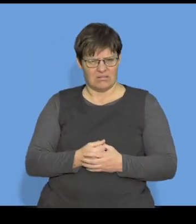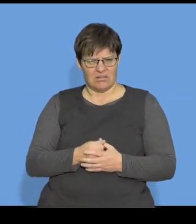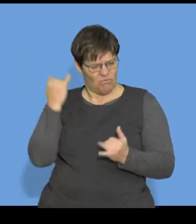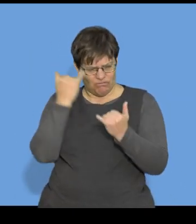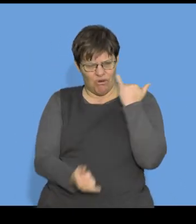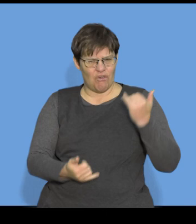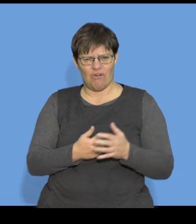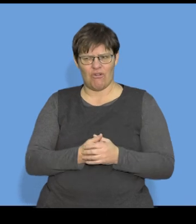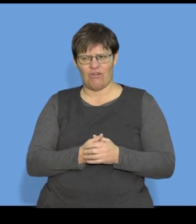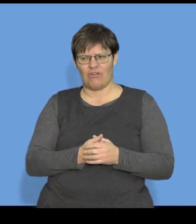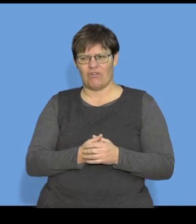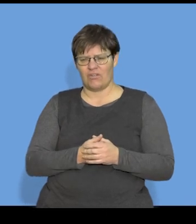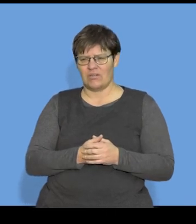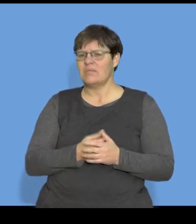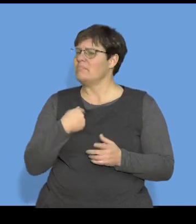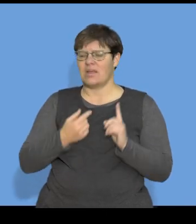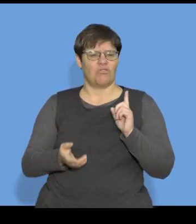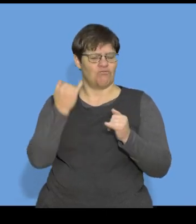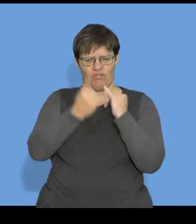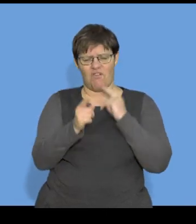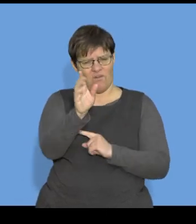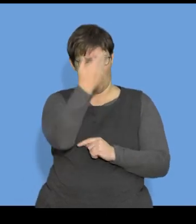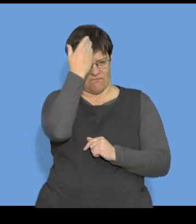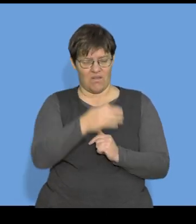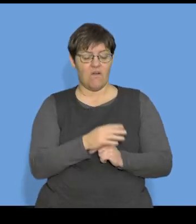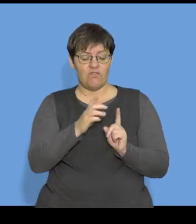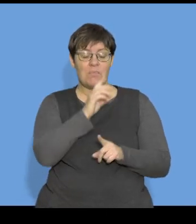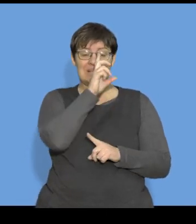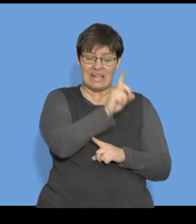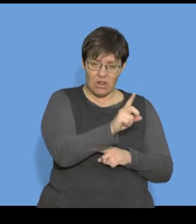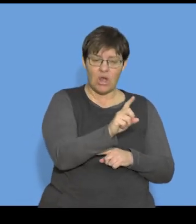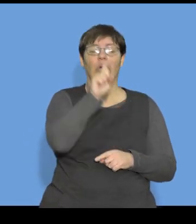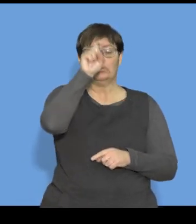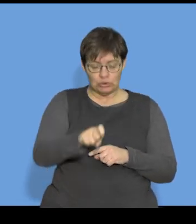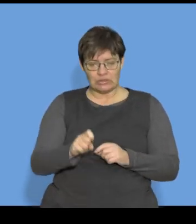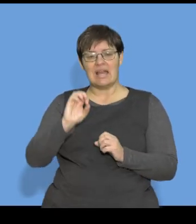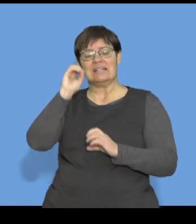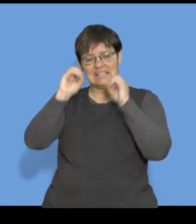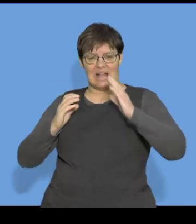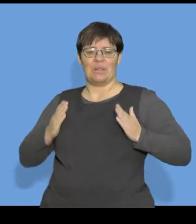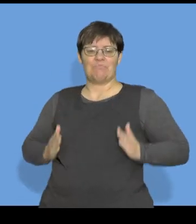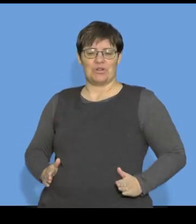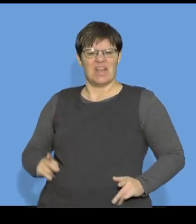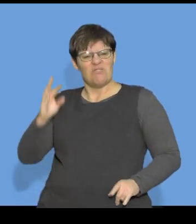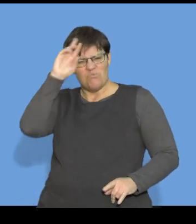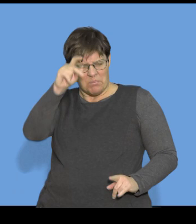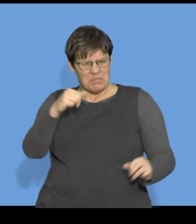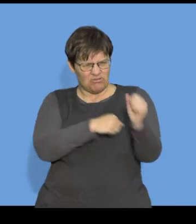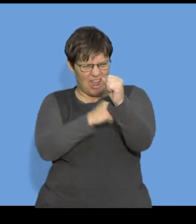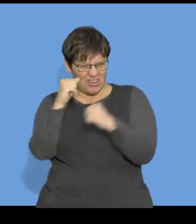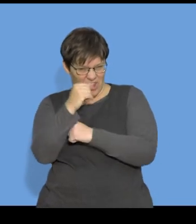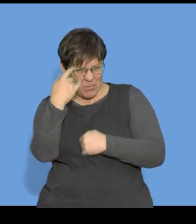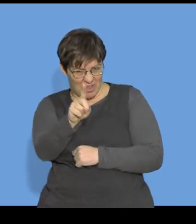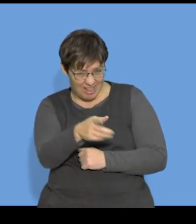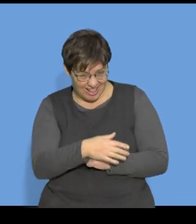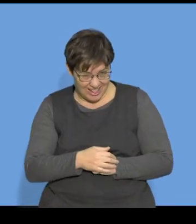axon. This cannot be correct. Then we don't take it. Because from the dendrite, it should be to the cell body if you remember the